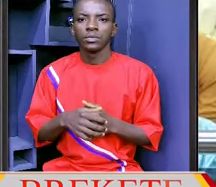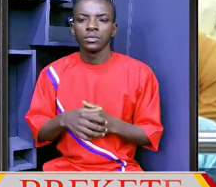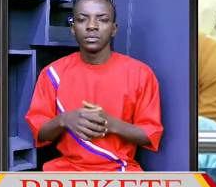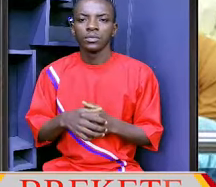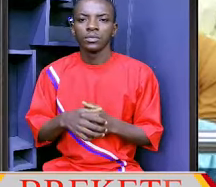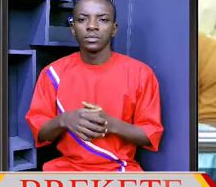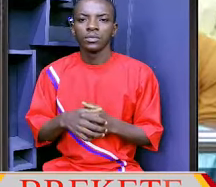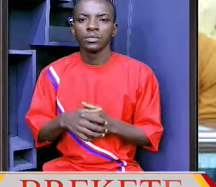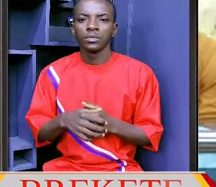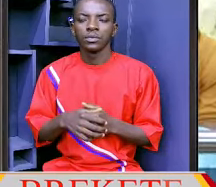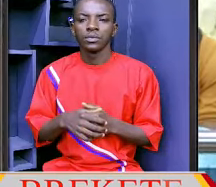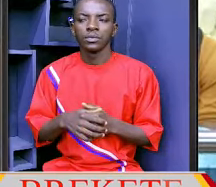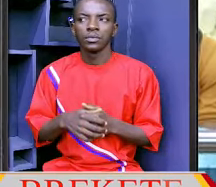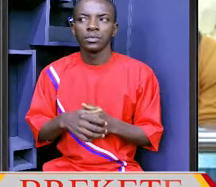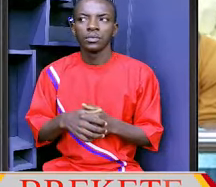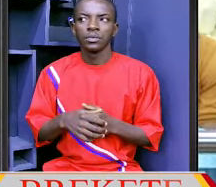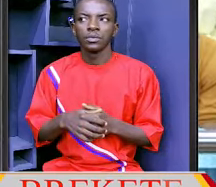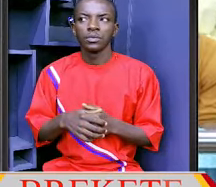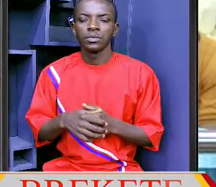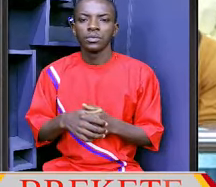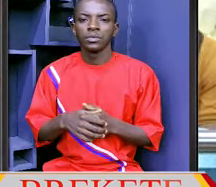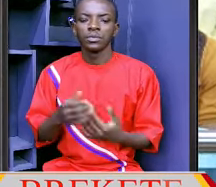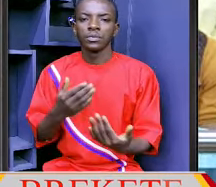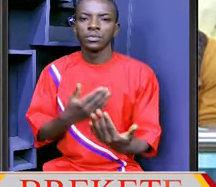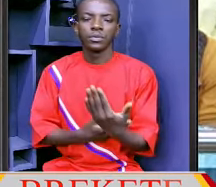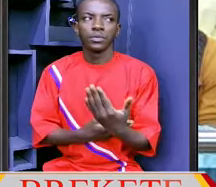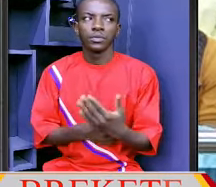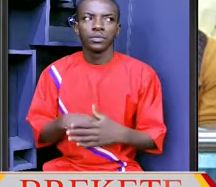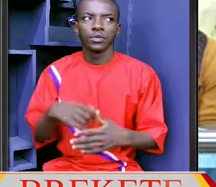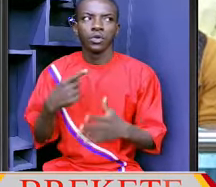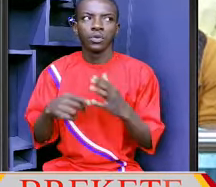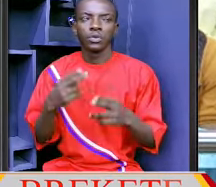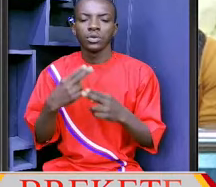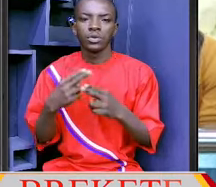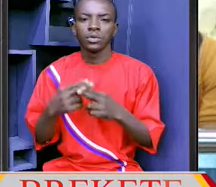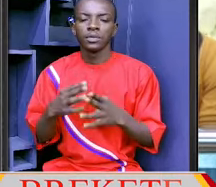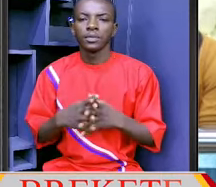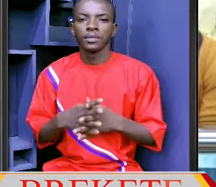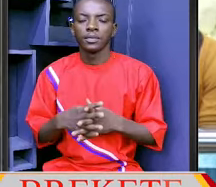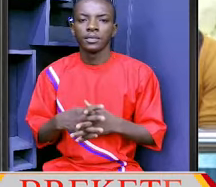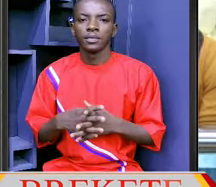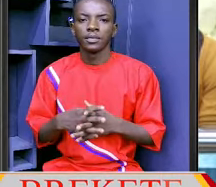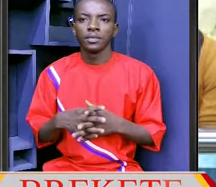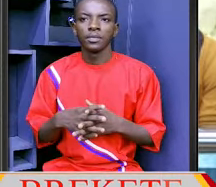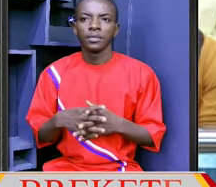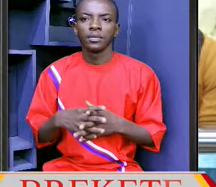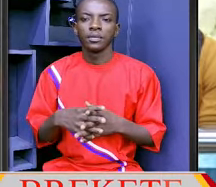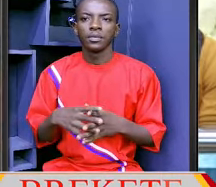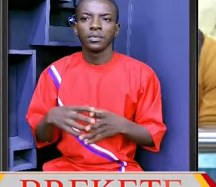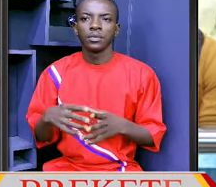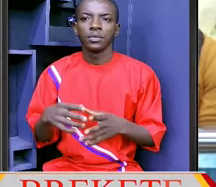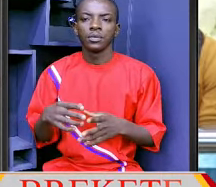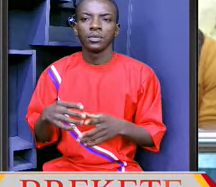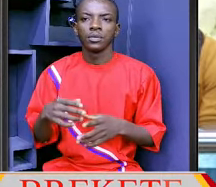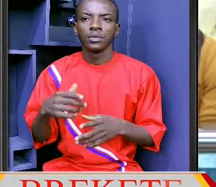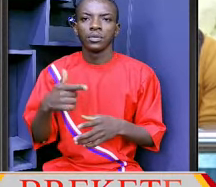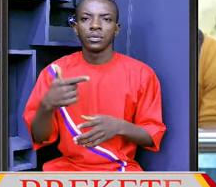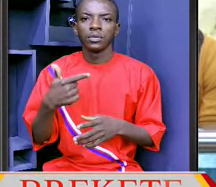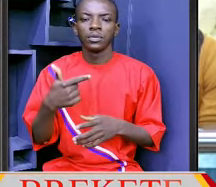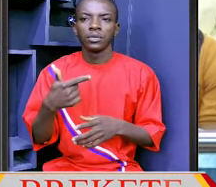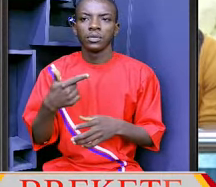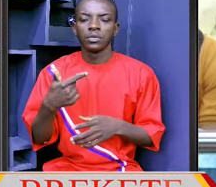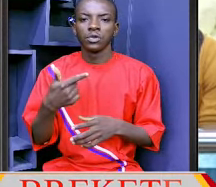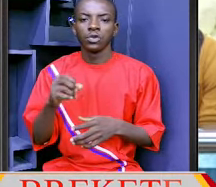ma. Good morning, sir. Talk to the mic, ma. Good morning, sir. Yes, ma. What team be your name, ma? My name is Gold Ugochukwu. Okay,